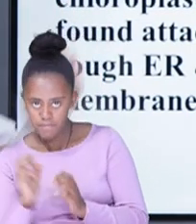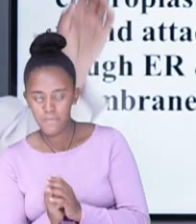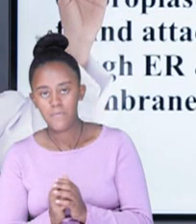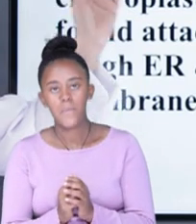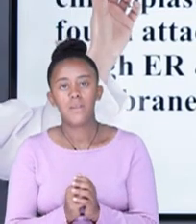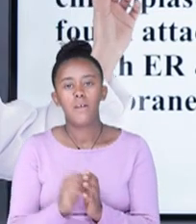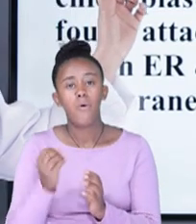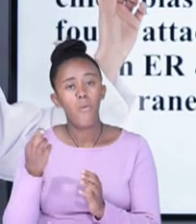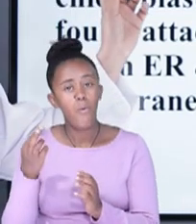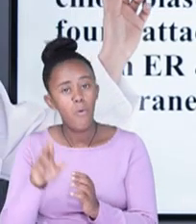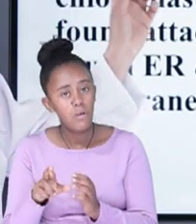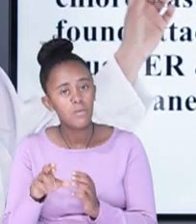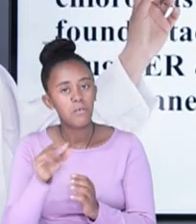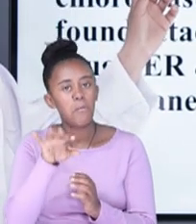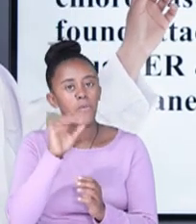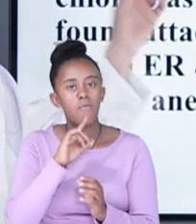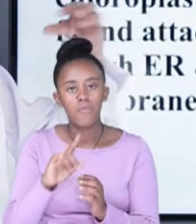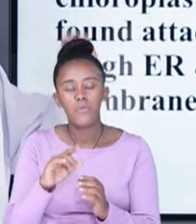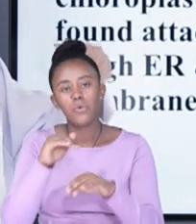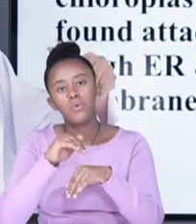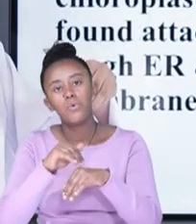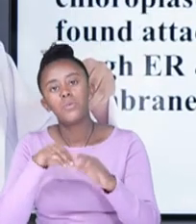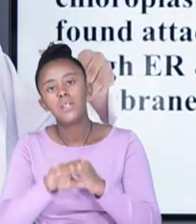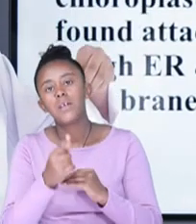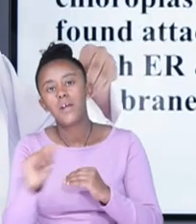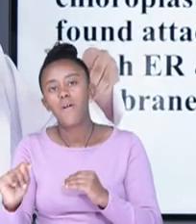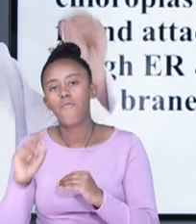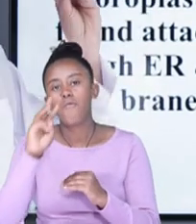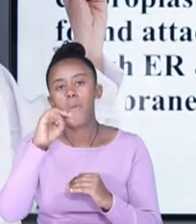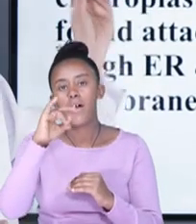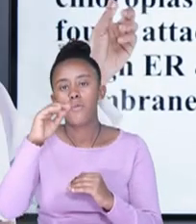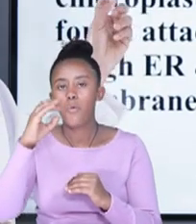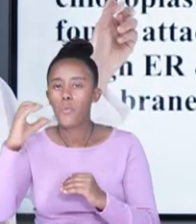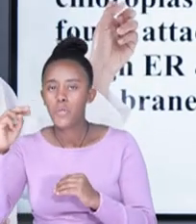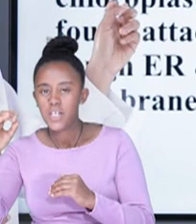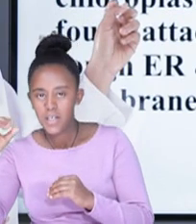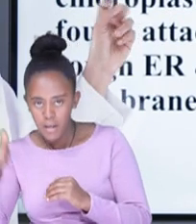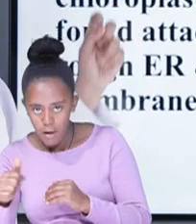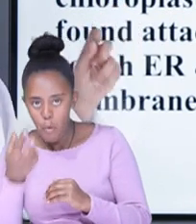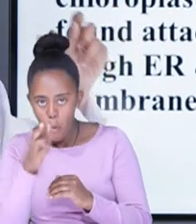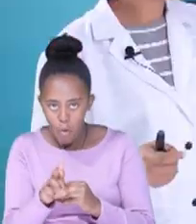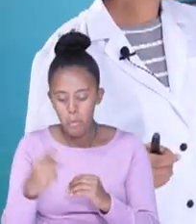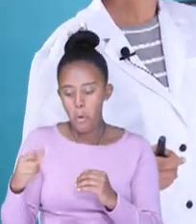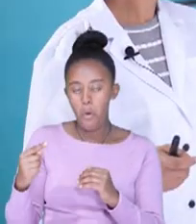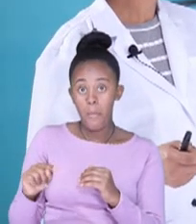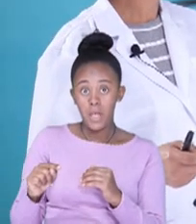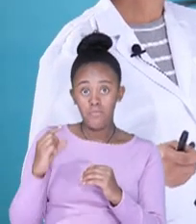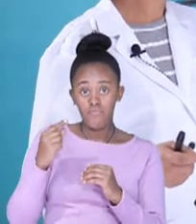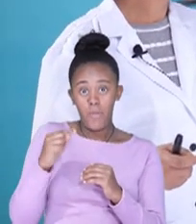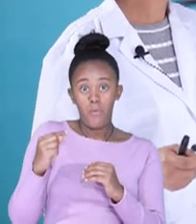cytoplasm, or they can be found in inside the mitochondria, or in chloroplast